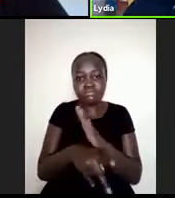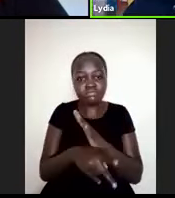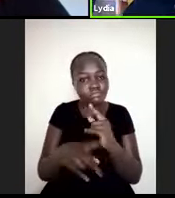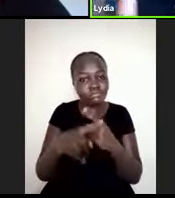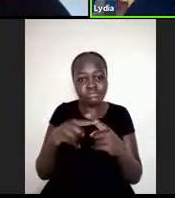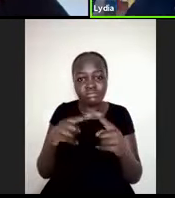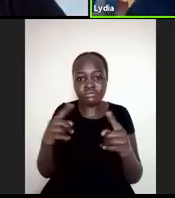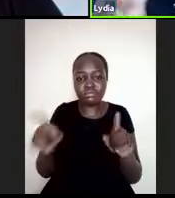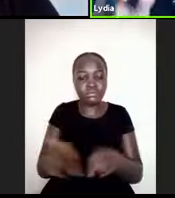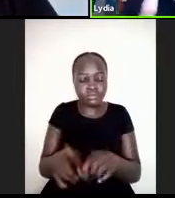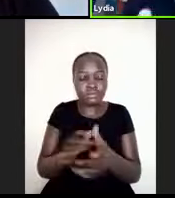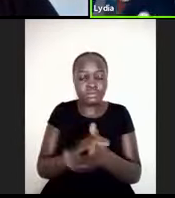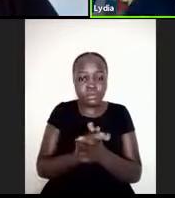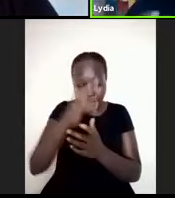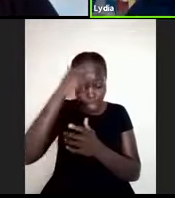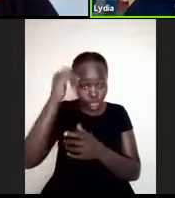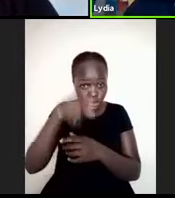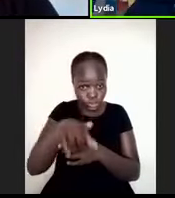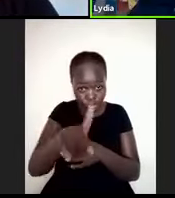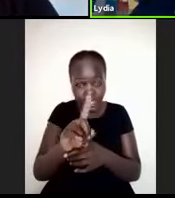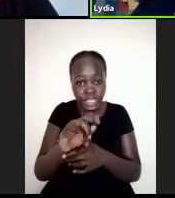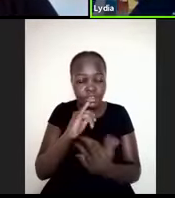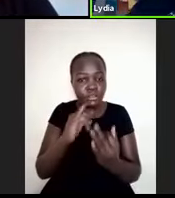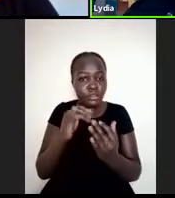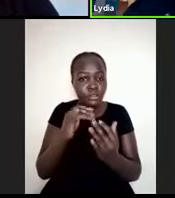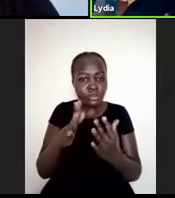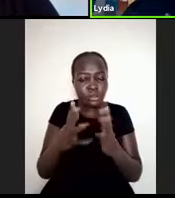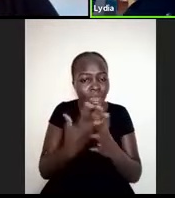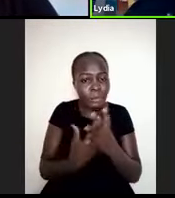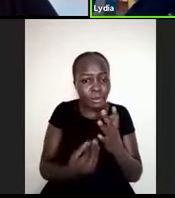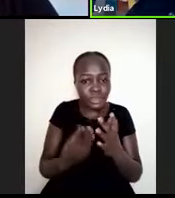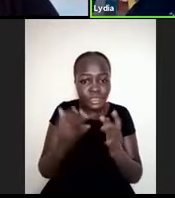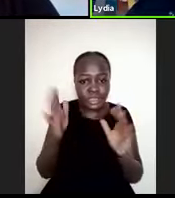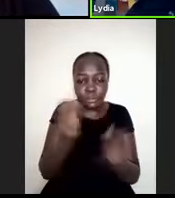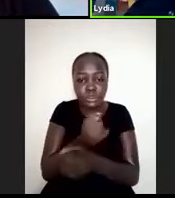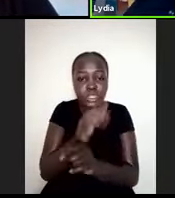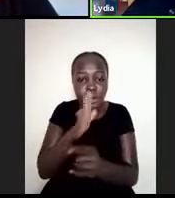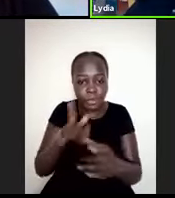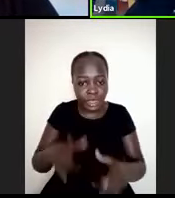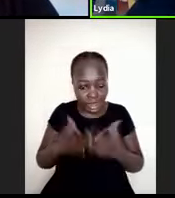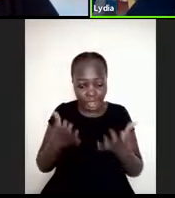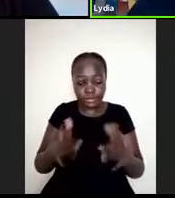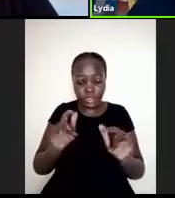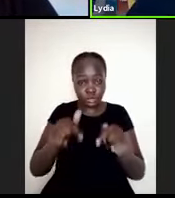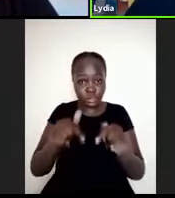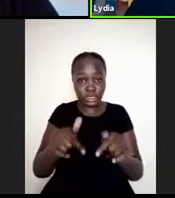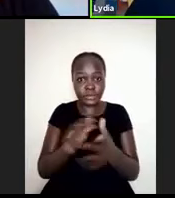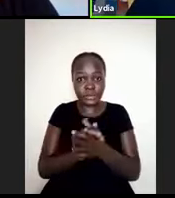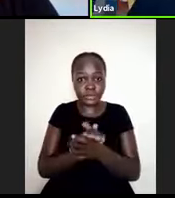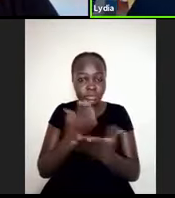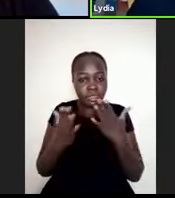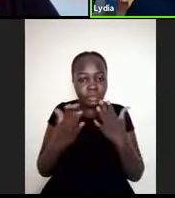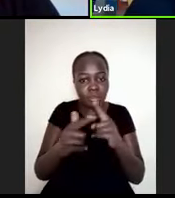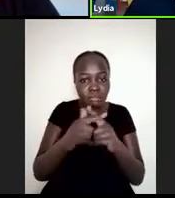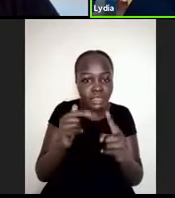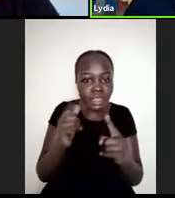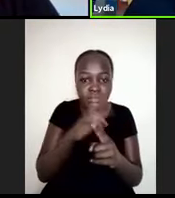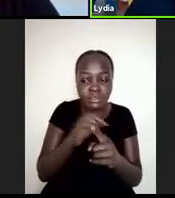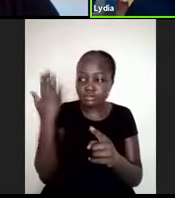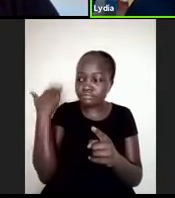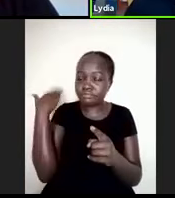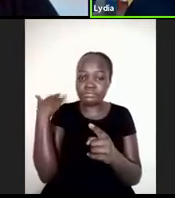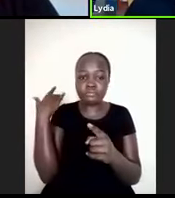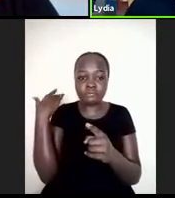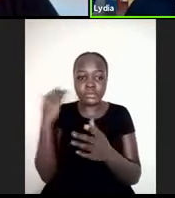Because even you yourself, if you were aborted, you wouldn't be alive here now. You would have been murdered at that point when you're